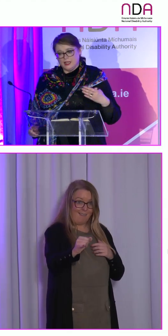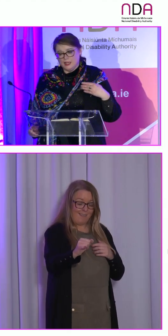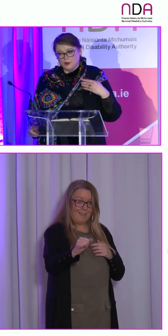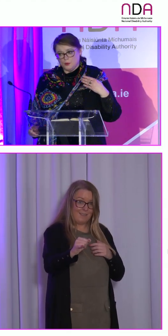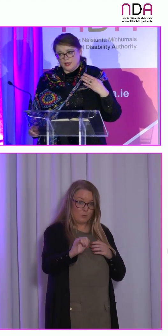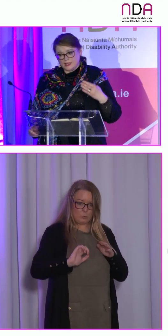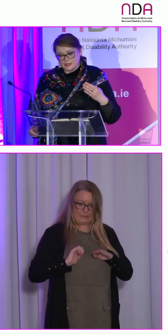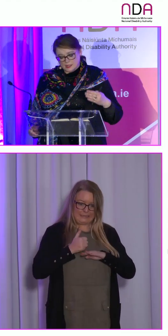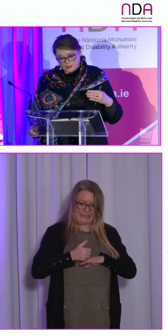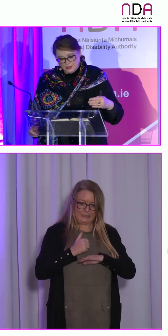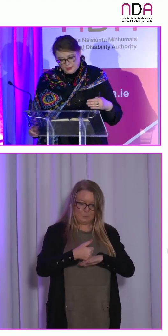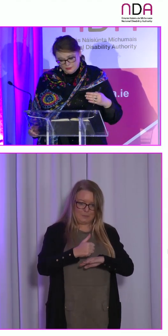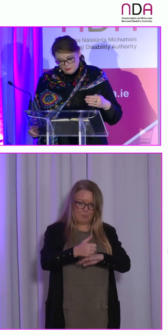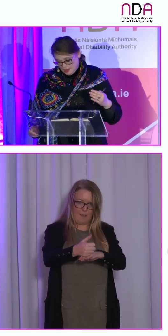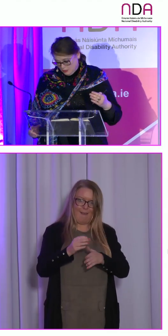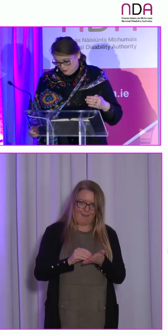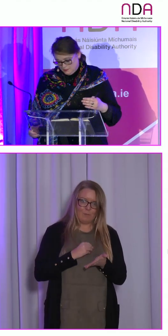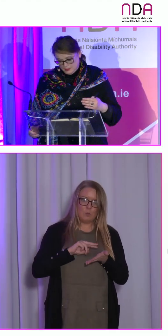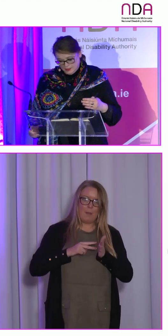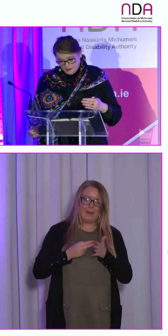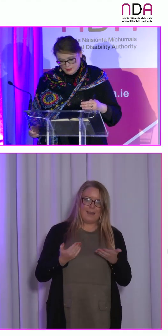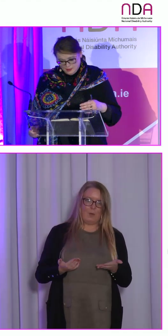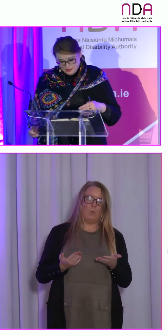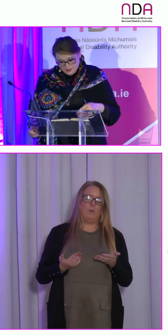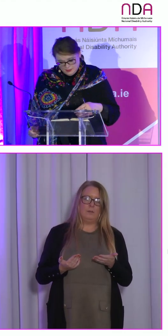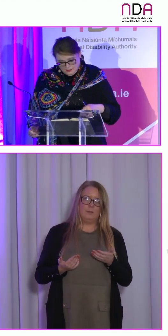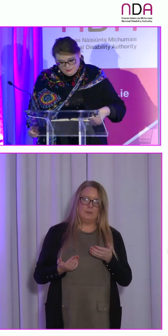things, one has to start planning for them now.